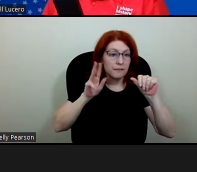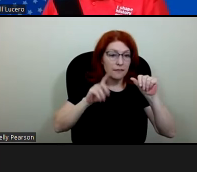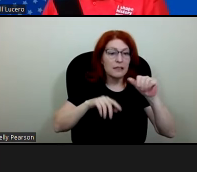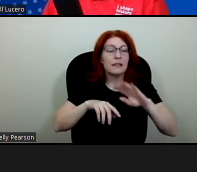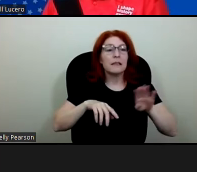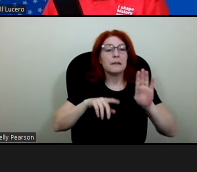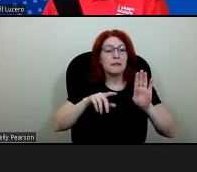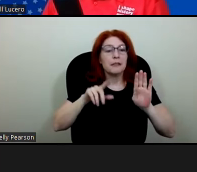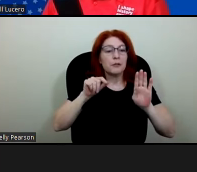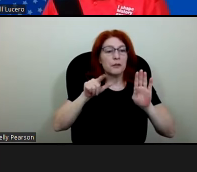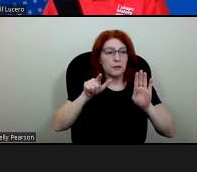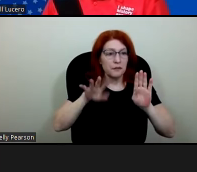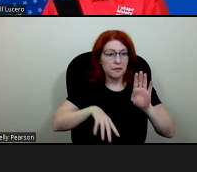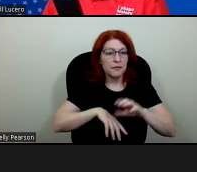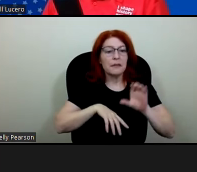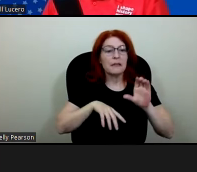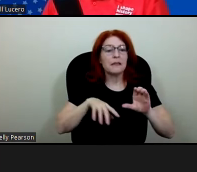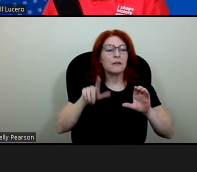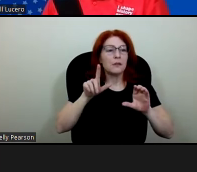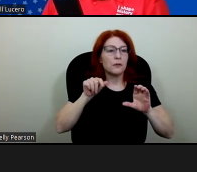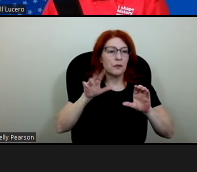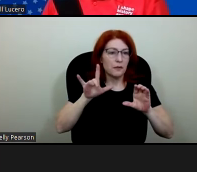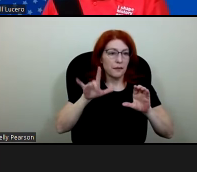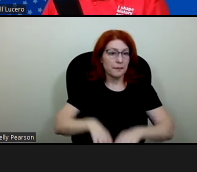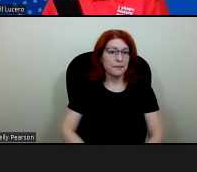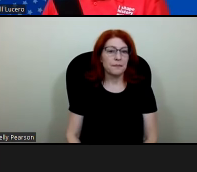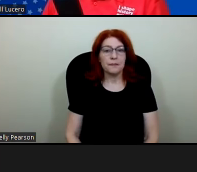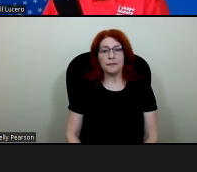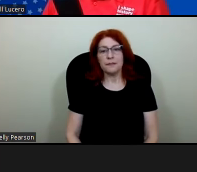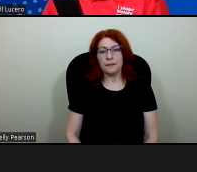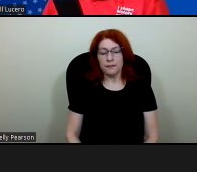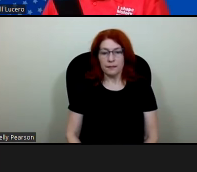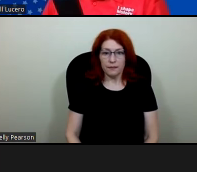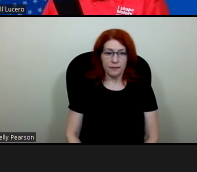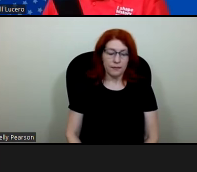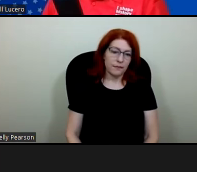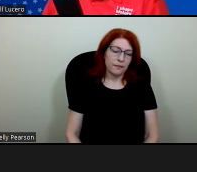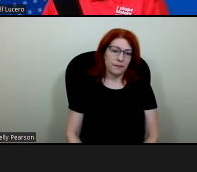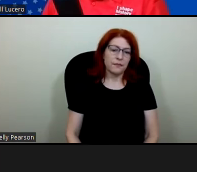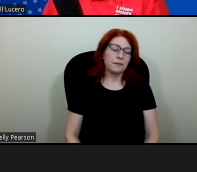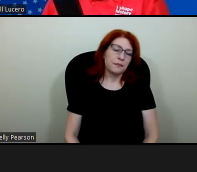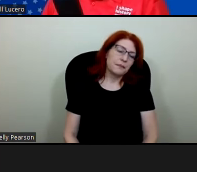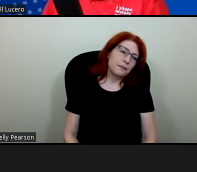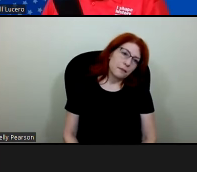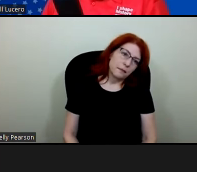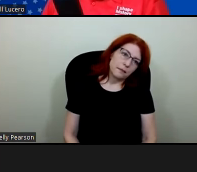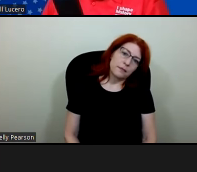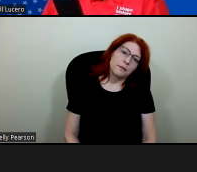2026. We have B, 2024. C, 2025.